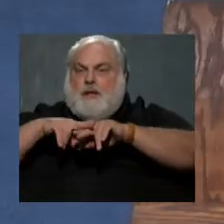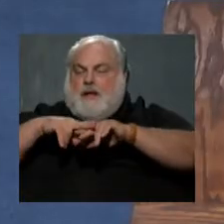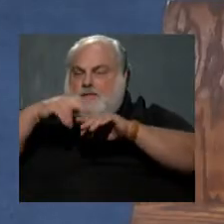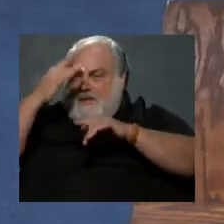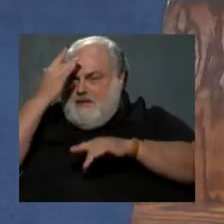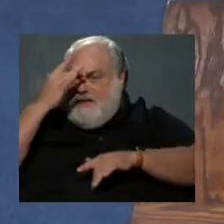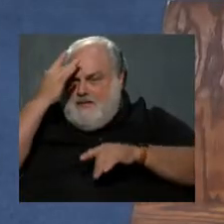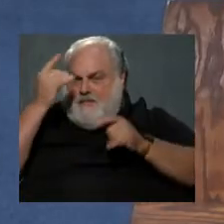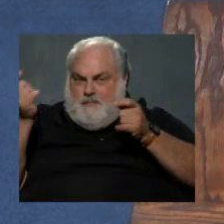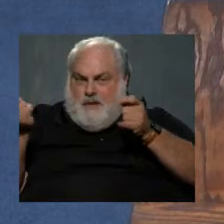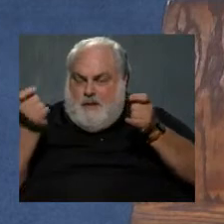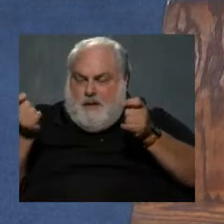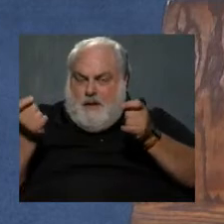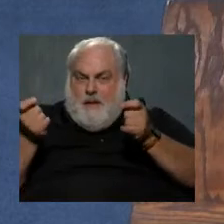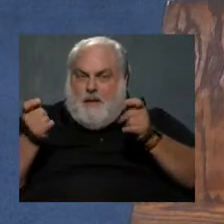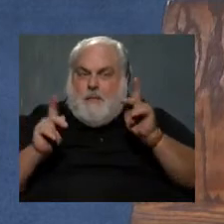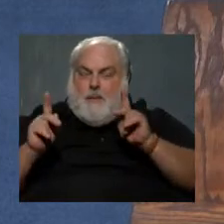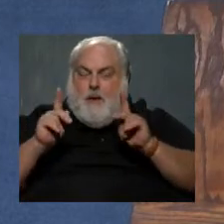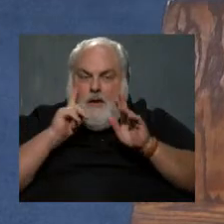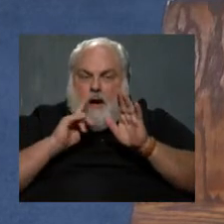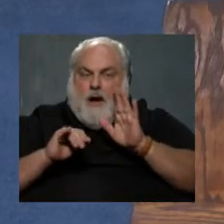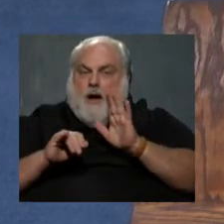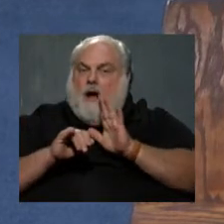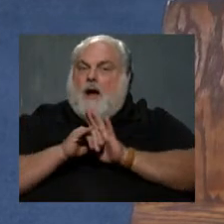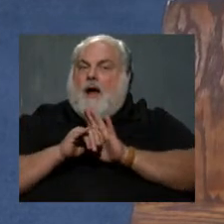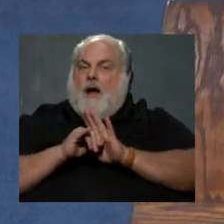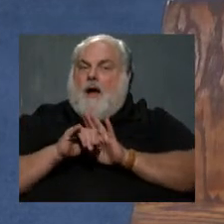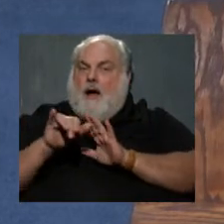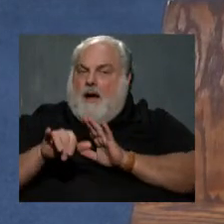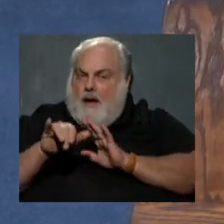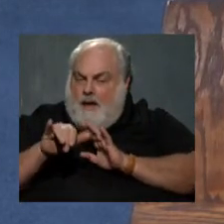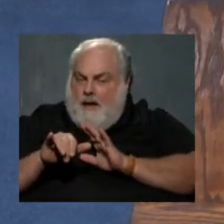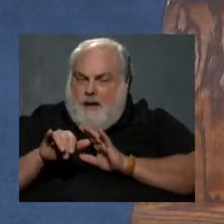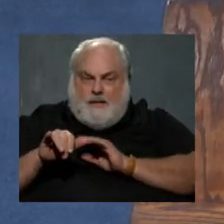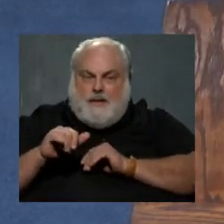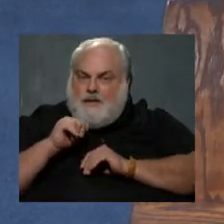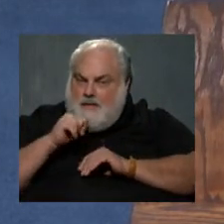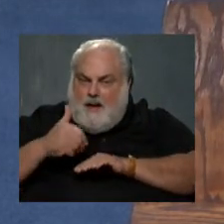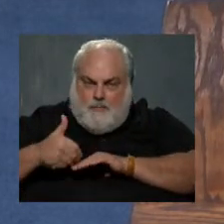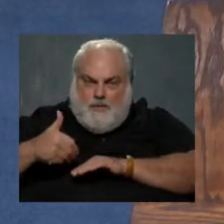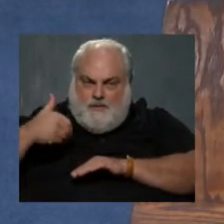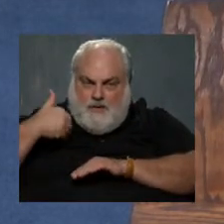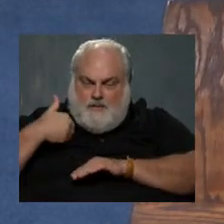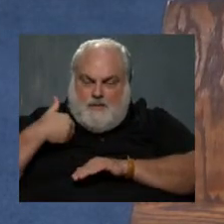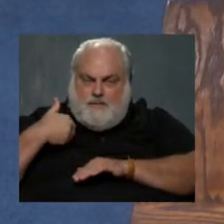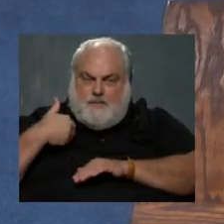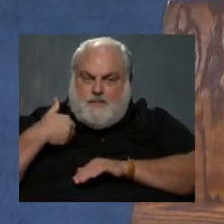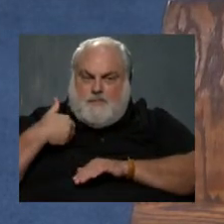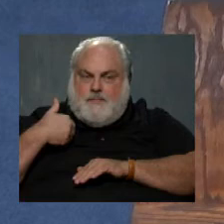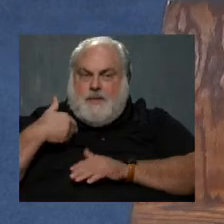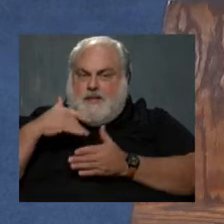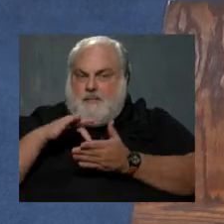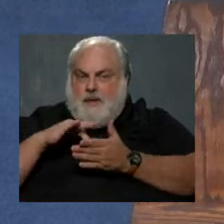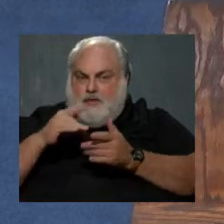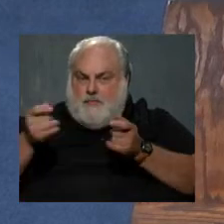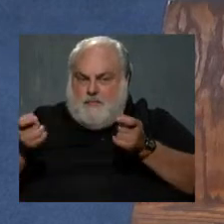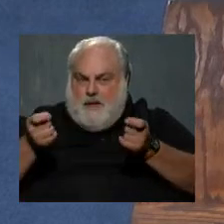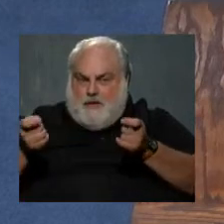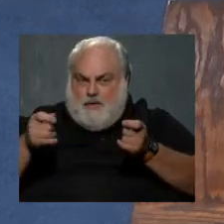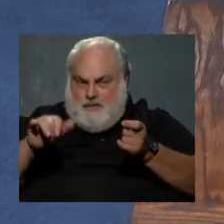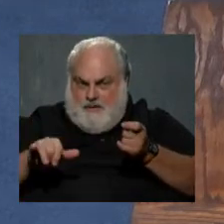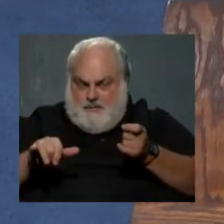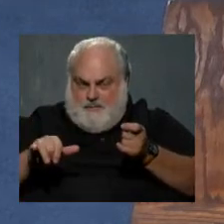disease management because people are being diagnosed as pre-diabetic, pre-hypertensive, and they're put on the meds to manage those